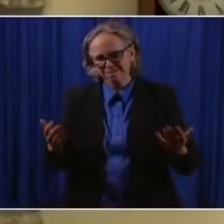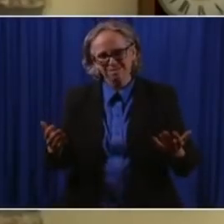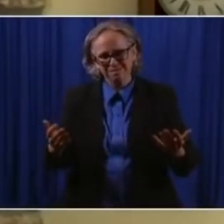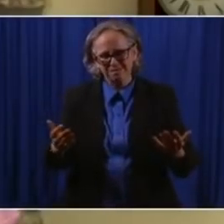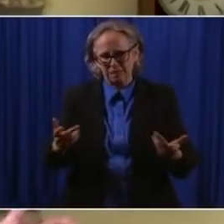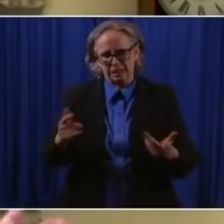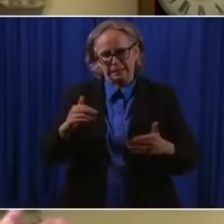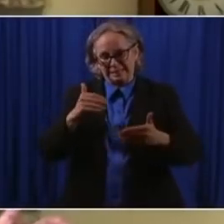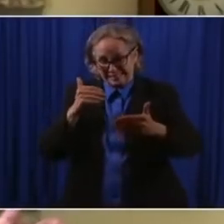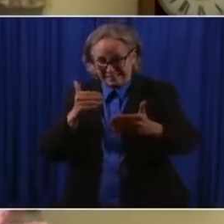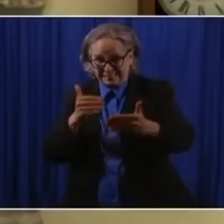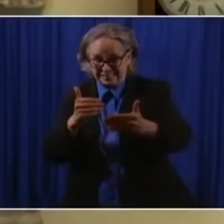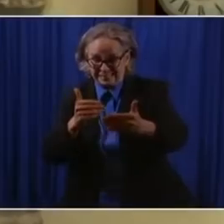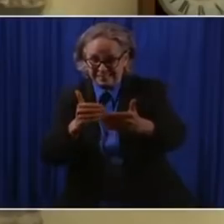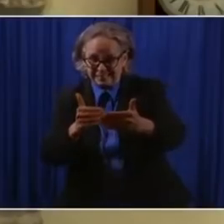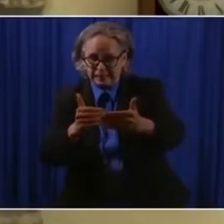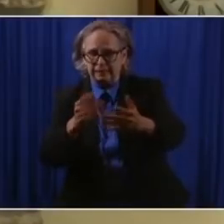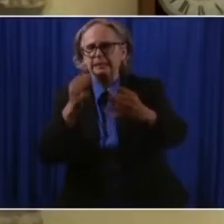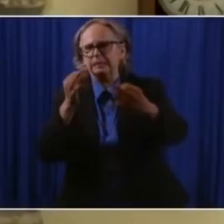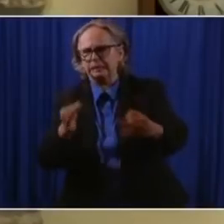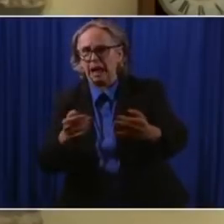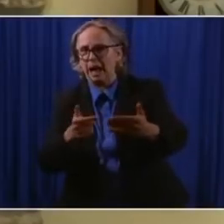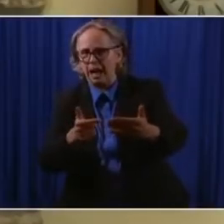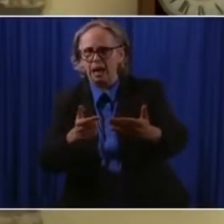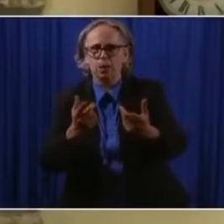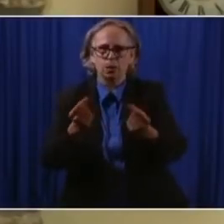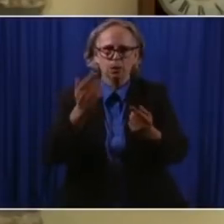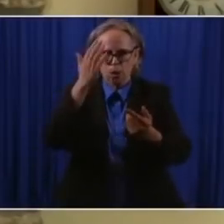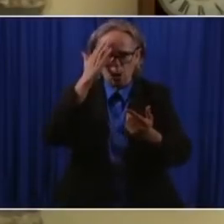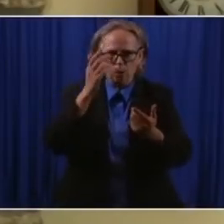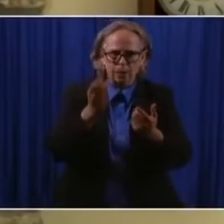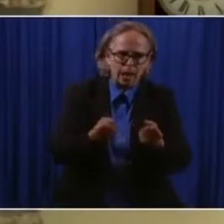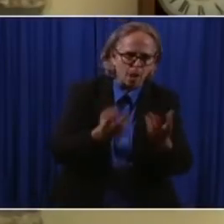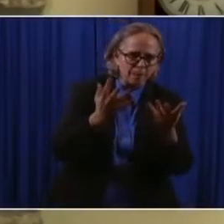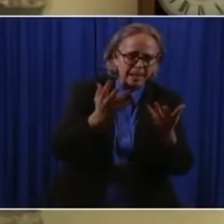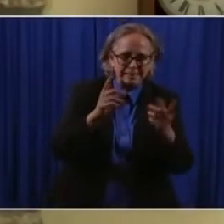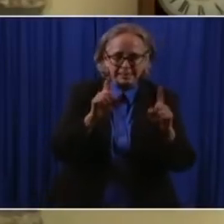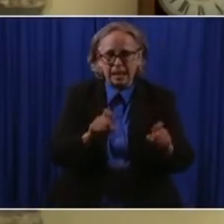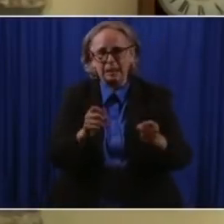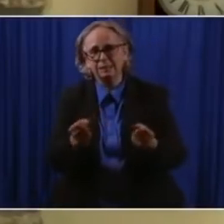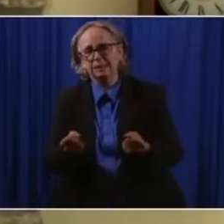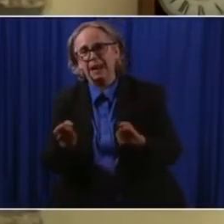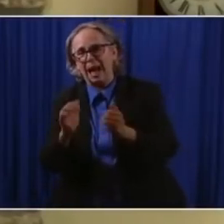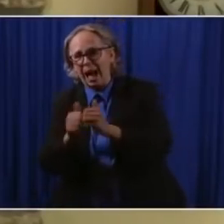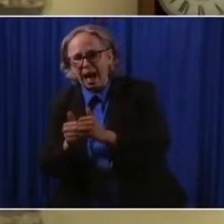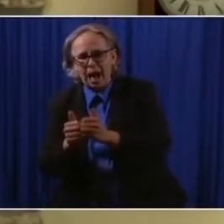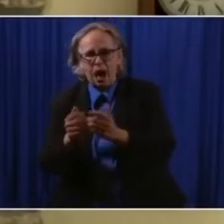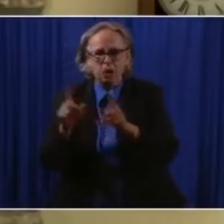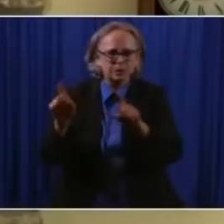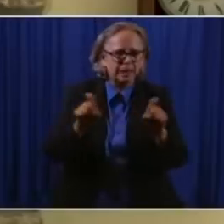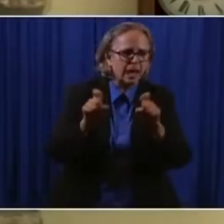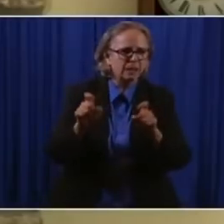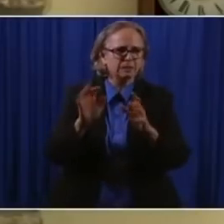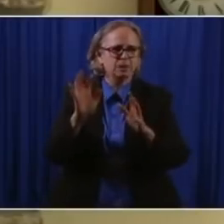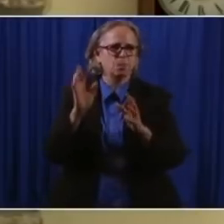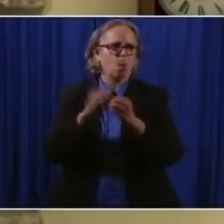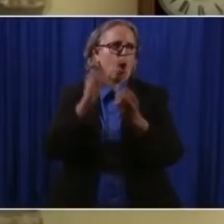date. We know exactly where our testing is, and we know exactly what else we're seeing in the communities. So more to come.